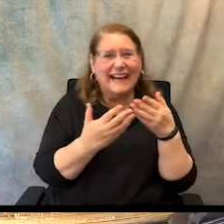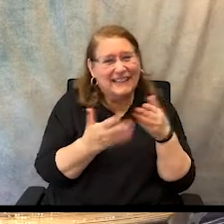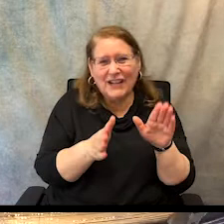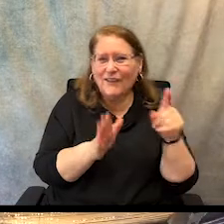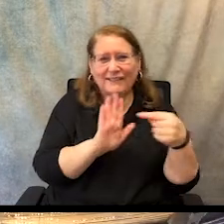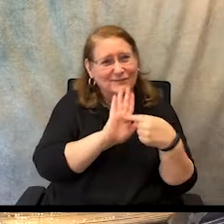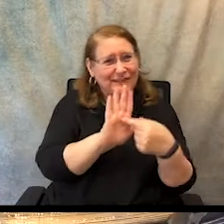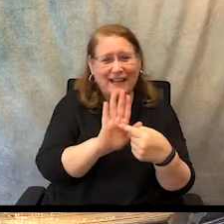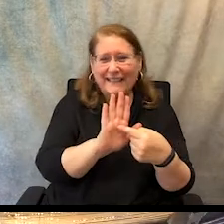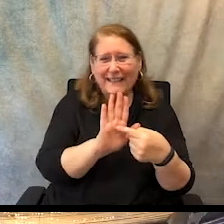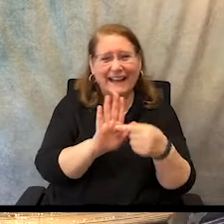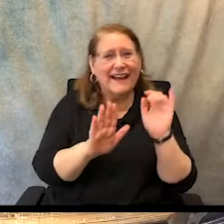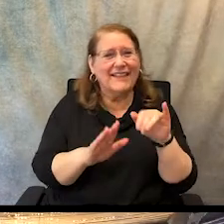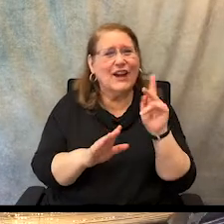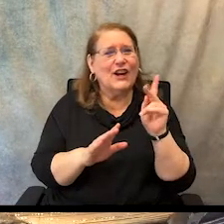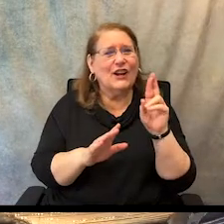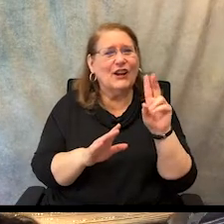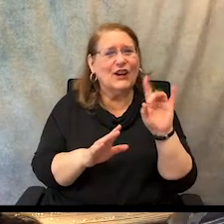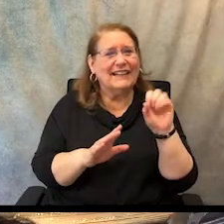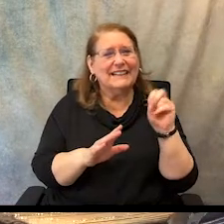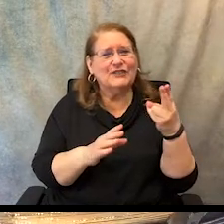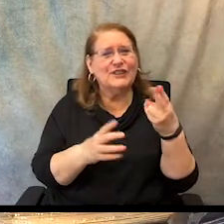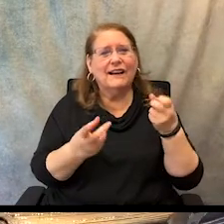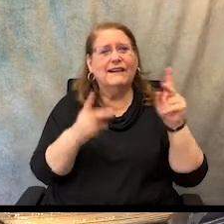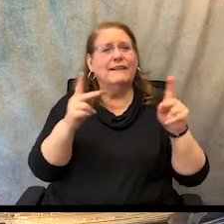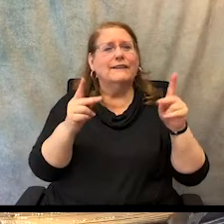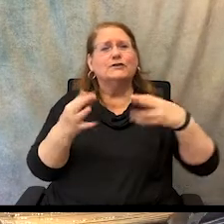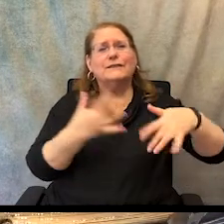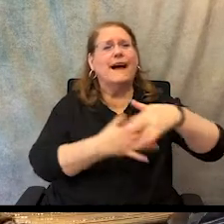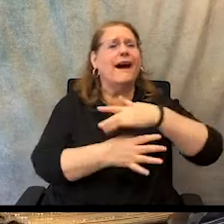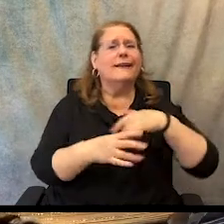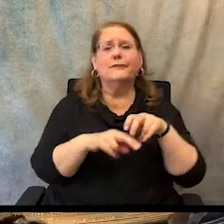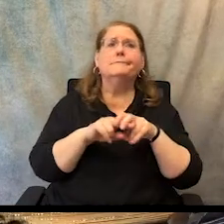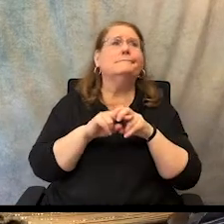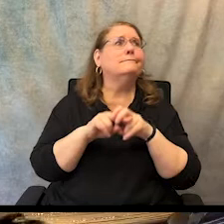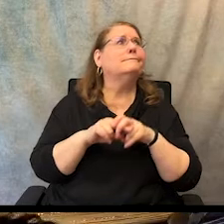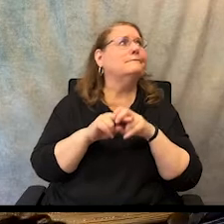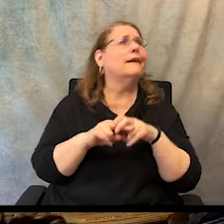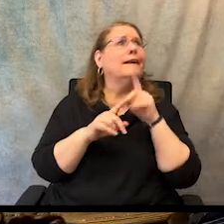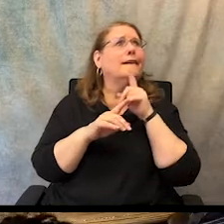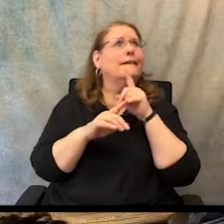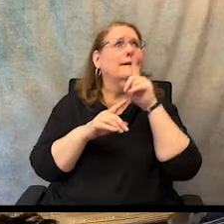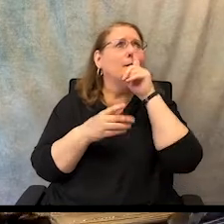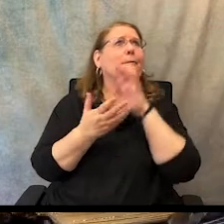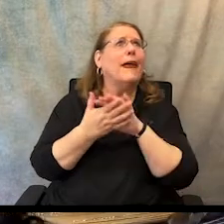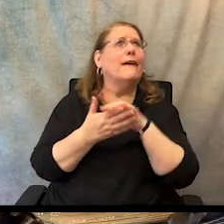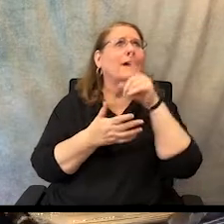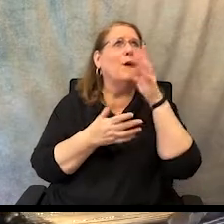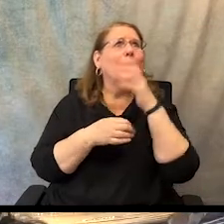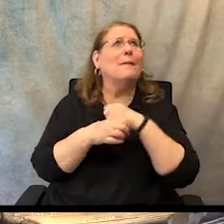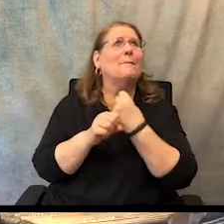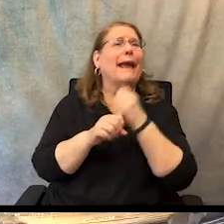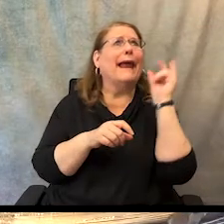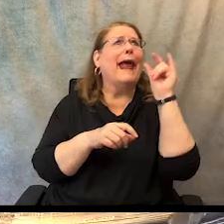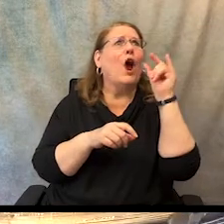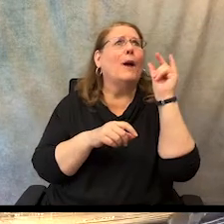general they are reflecting the Kurdish society, you know, who's sitting there and thinking, believing he will make